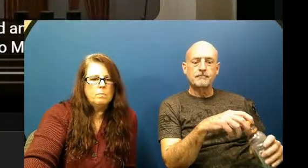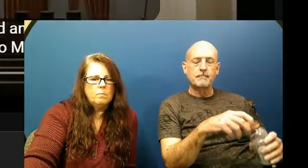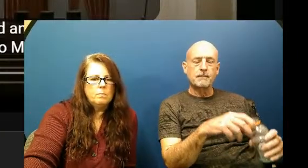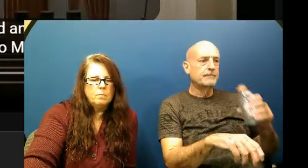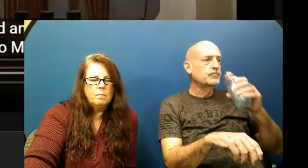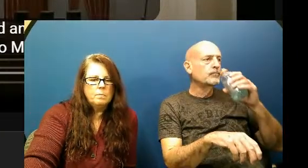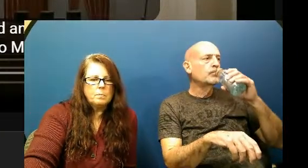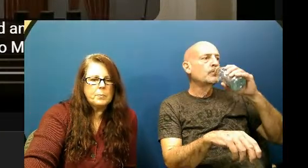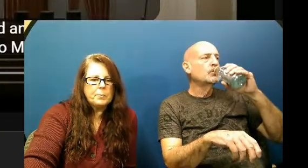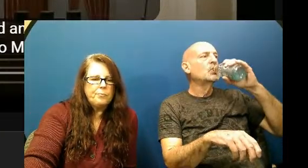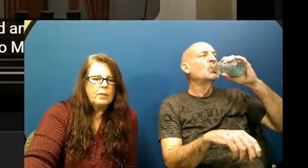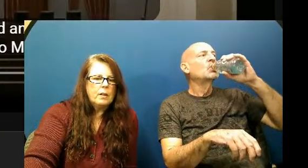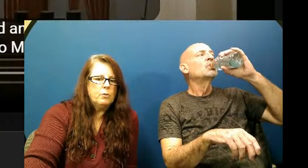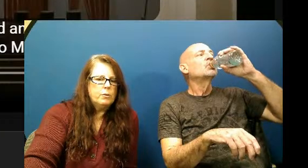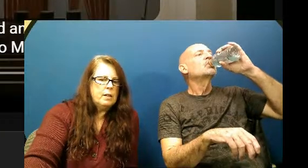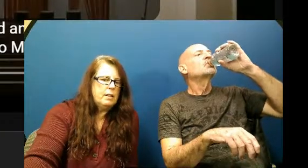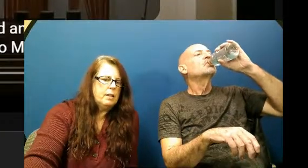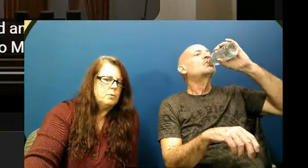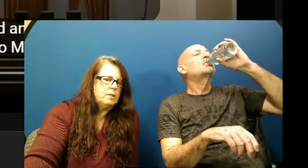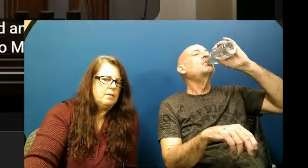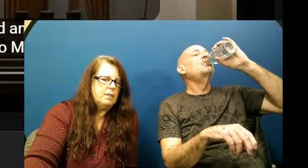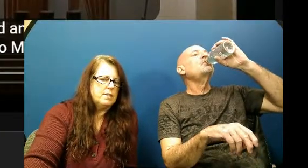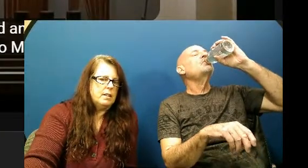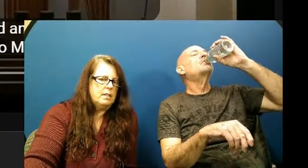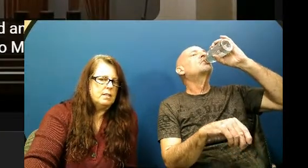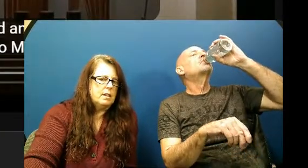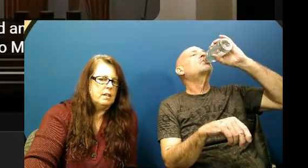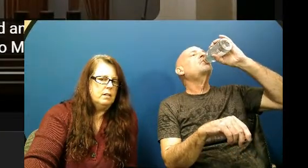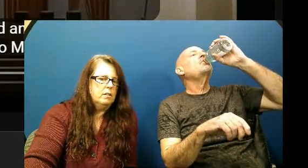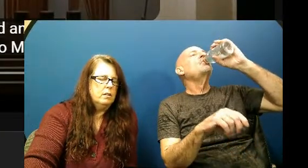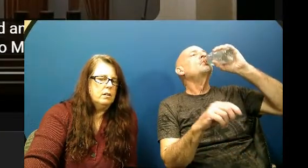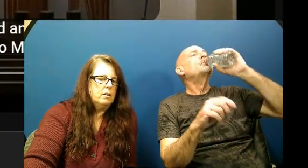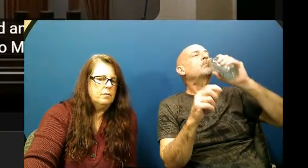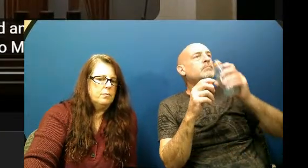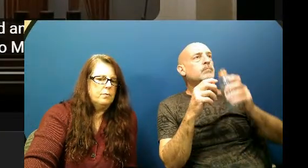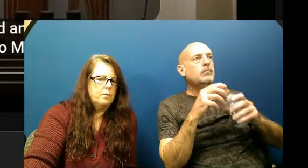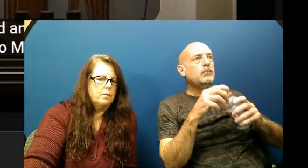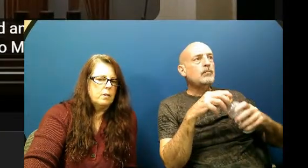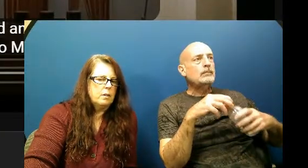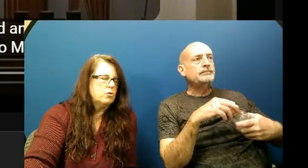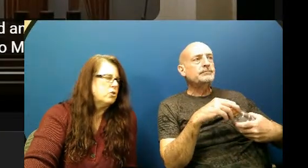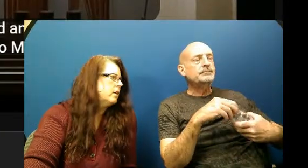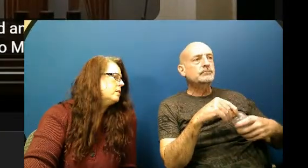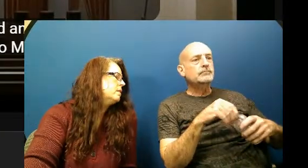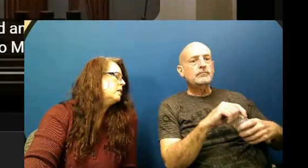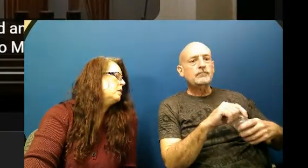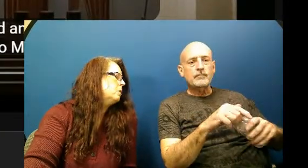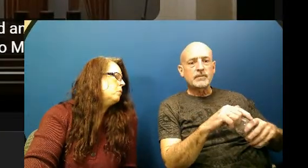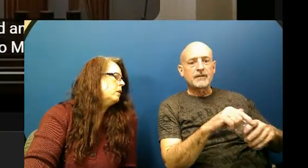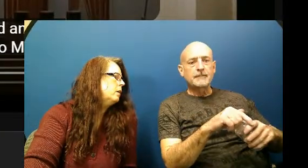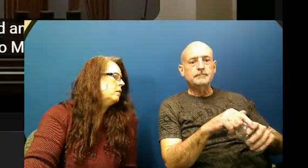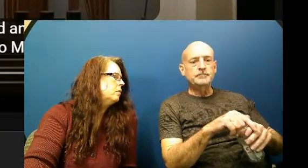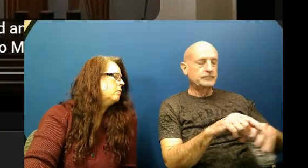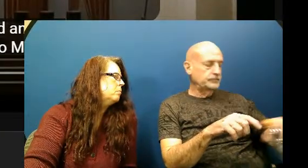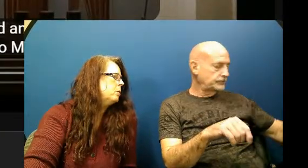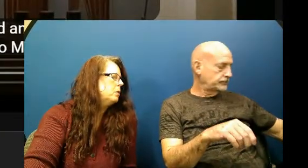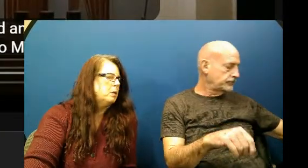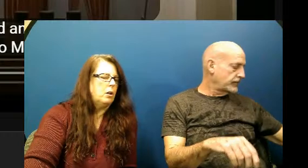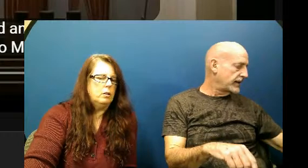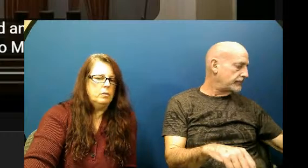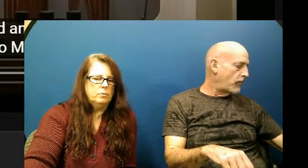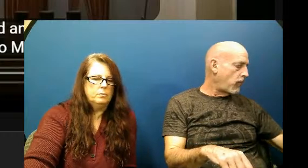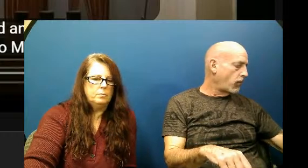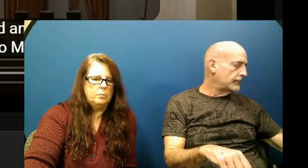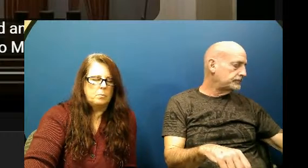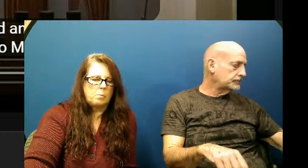data taken, in the process of engaging with those websites, and equally, if not more, available to Chinese control.